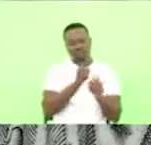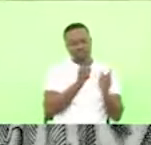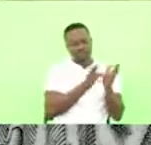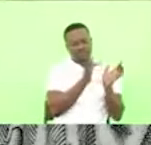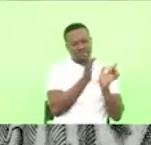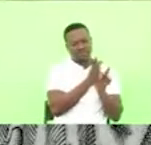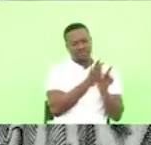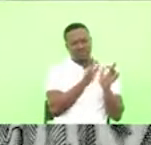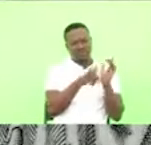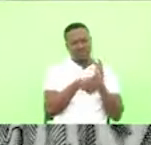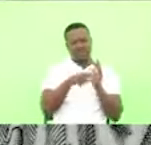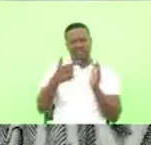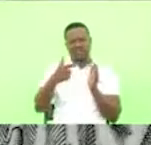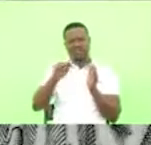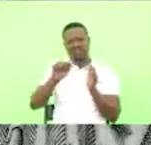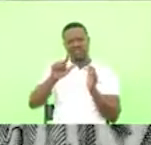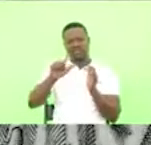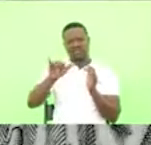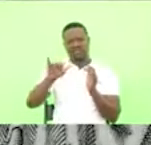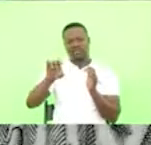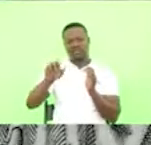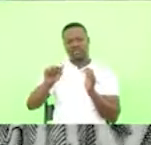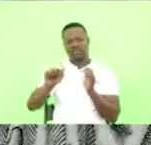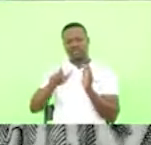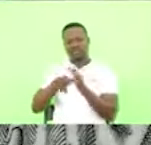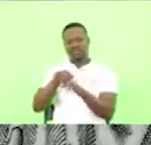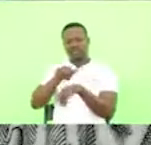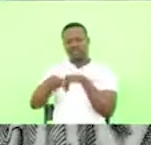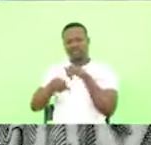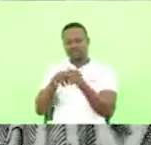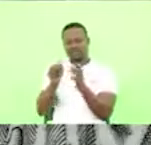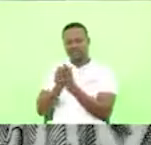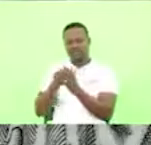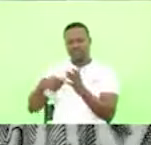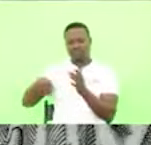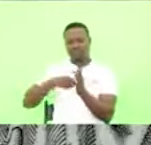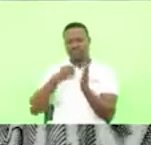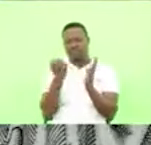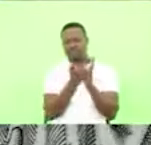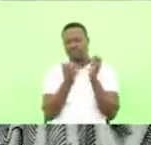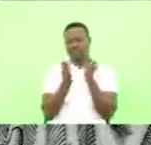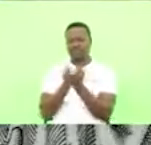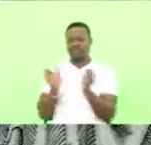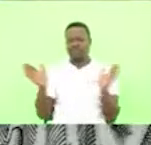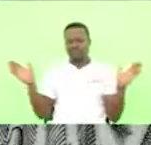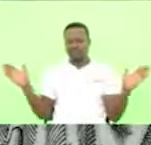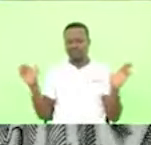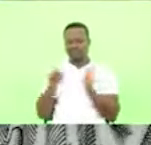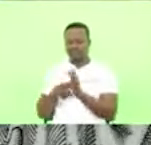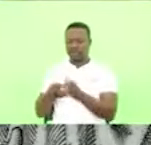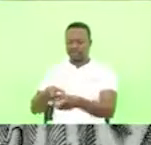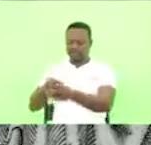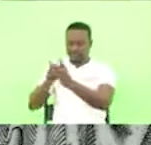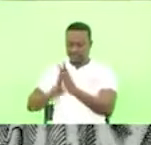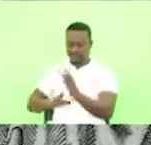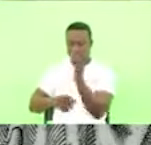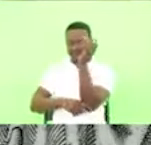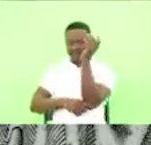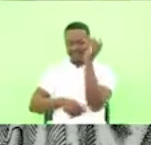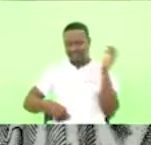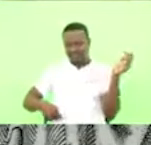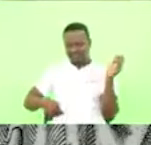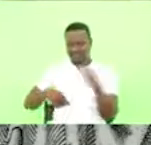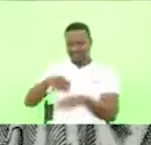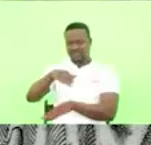a Galilean deceiver whom we crucified, but the disciples stole him by